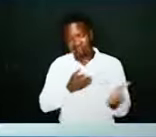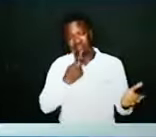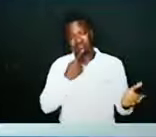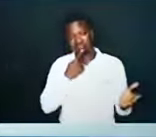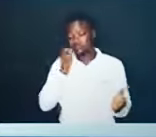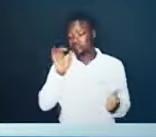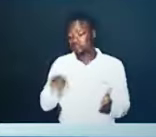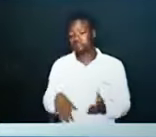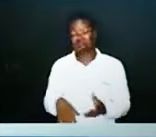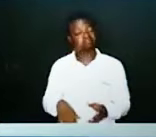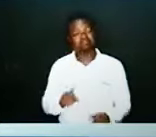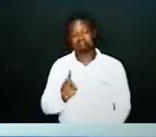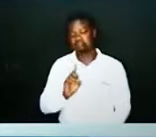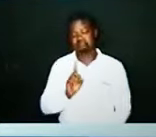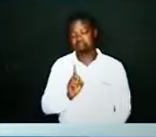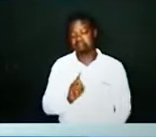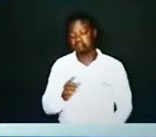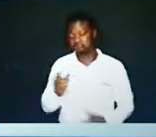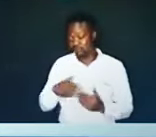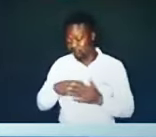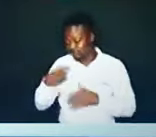is settled.